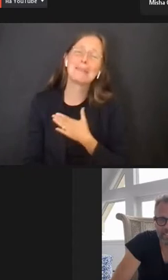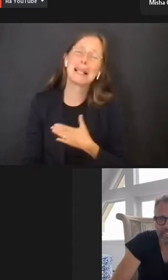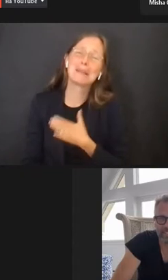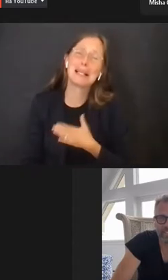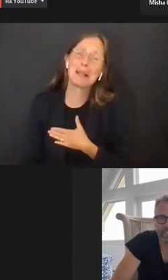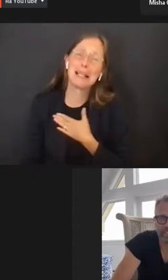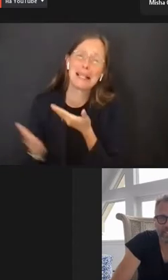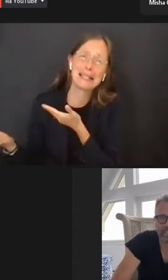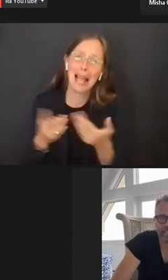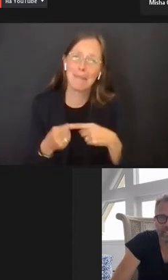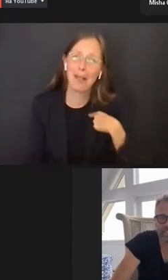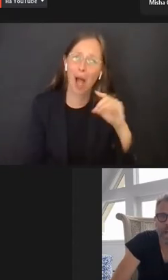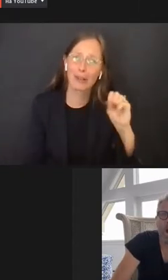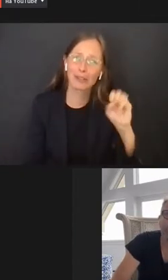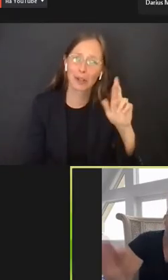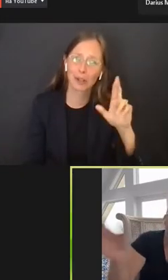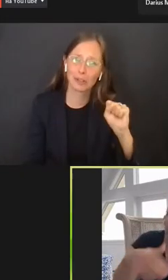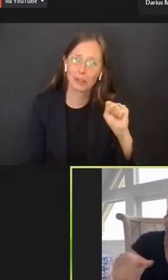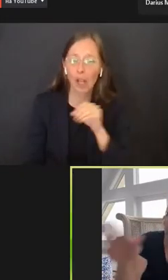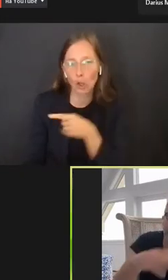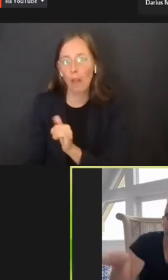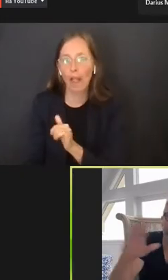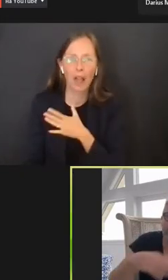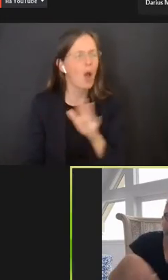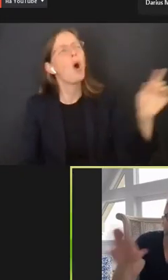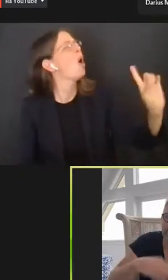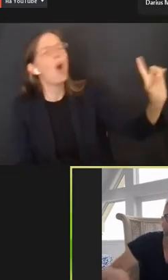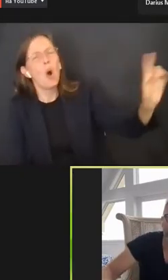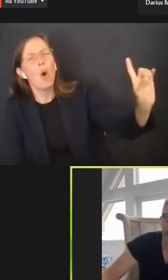me to the Oscars with you? And you're like, okay, yeah, whoa.